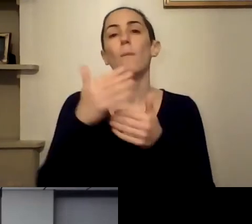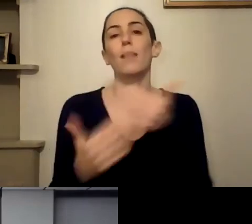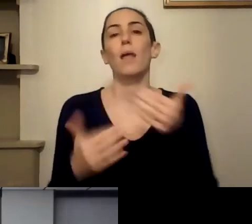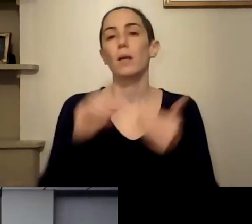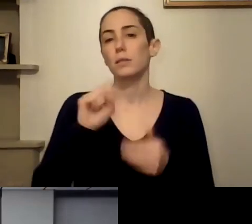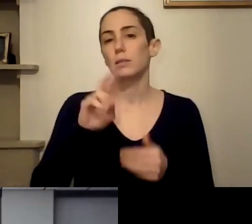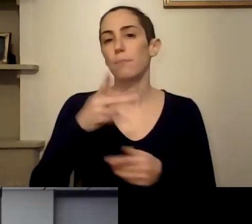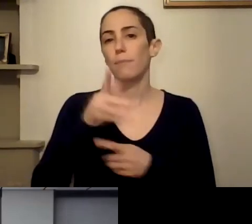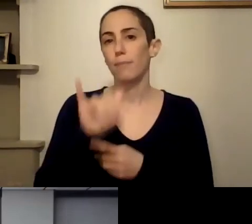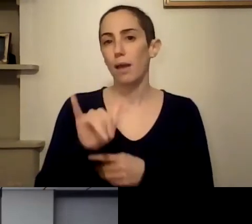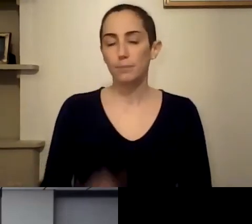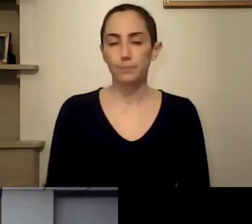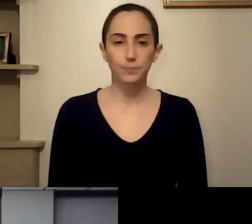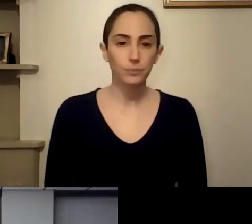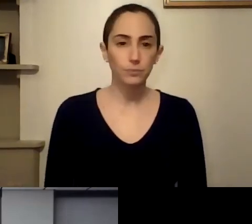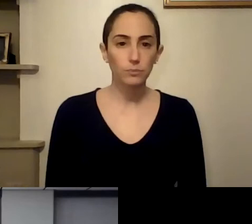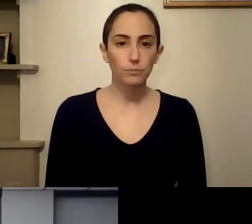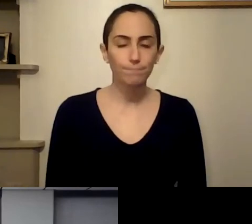I